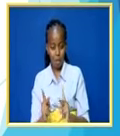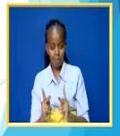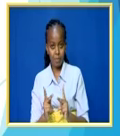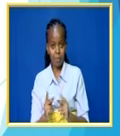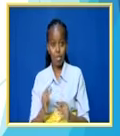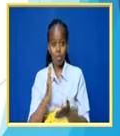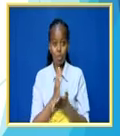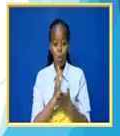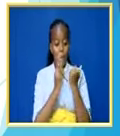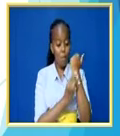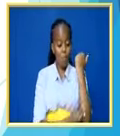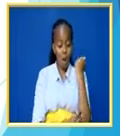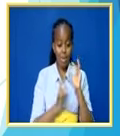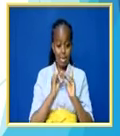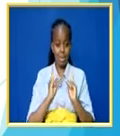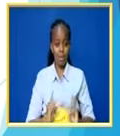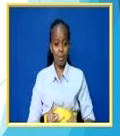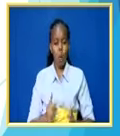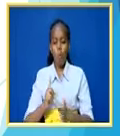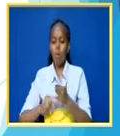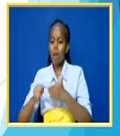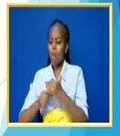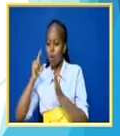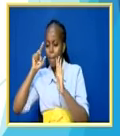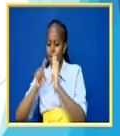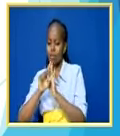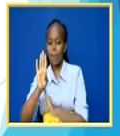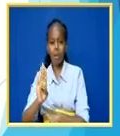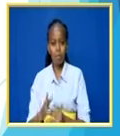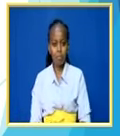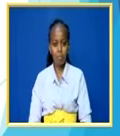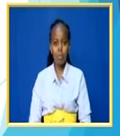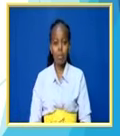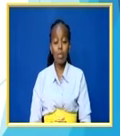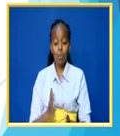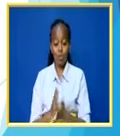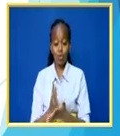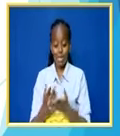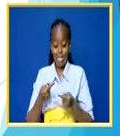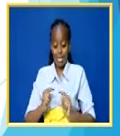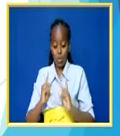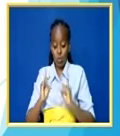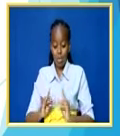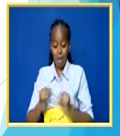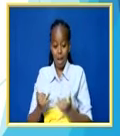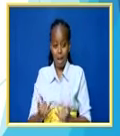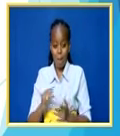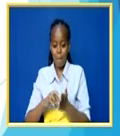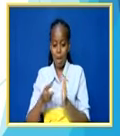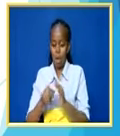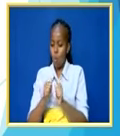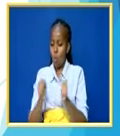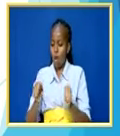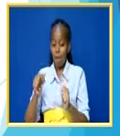Yes, she's poorly groomed. What about picture B? She's grooming herself now. She's well-groomed. She's